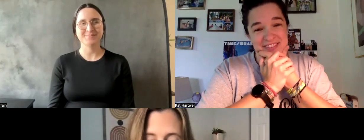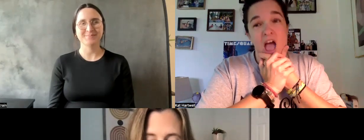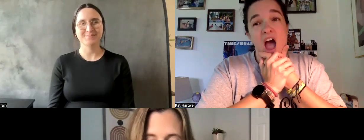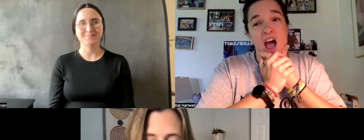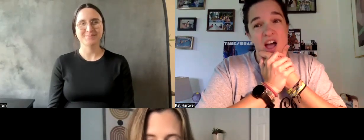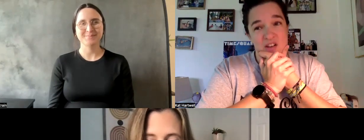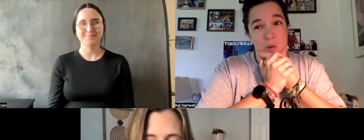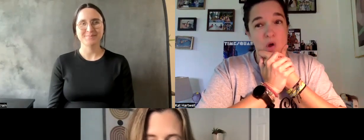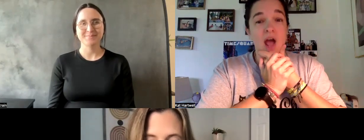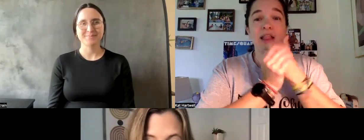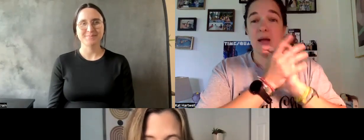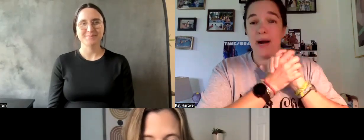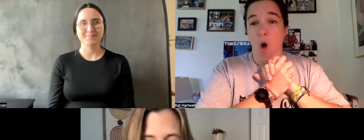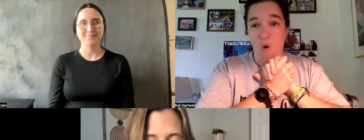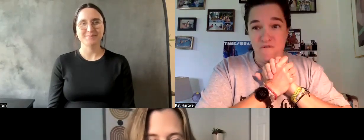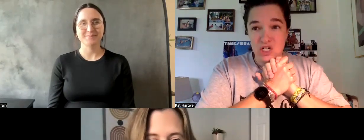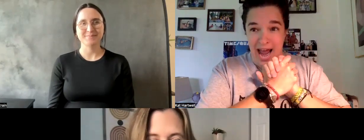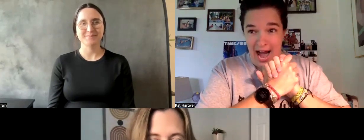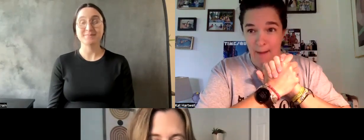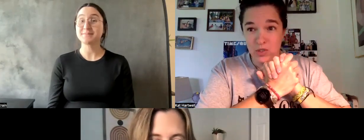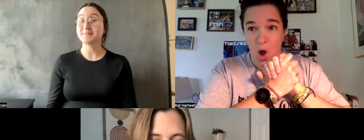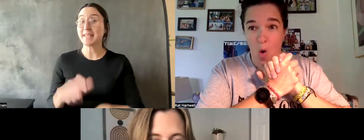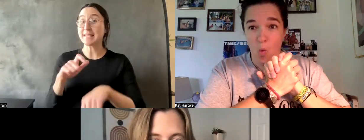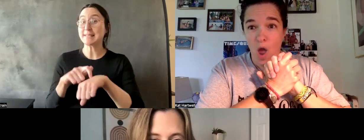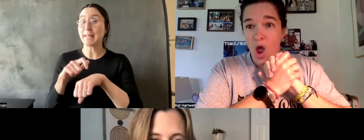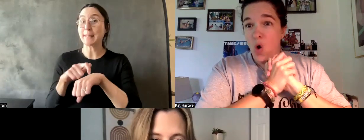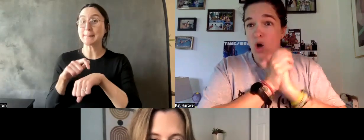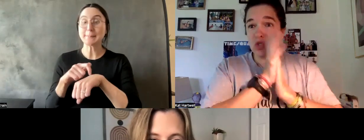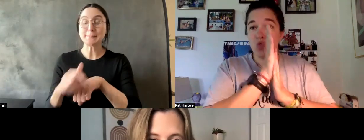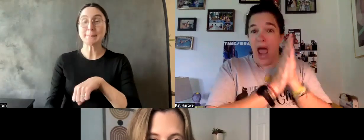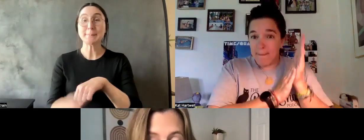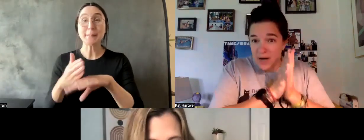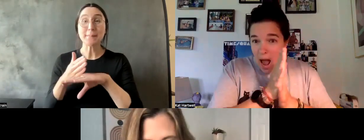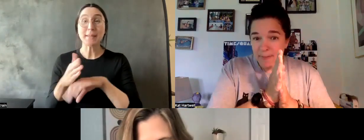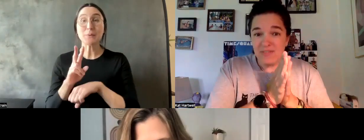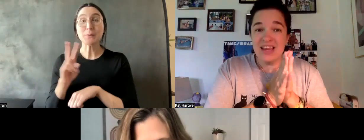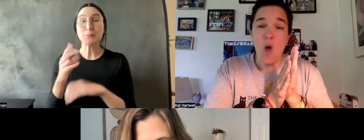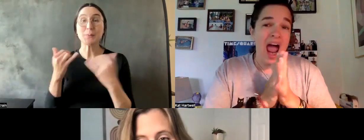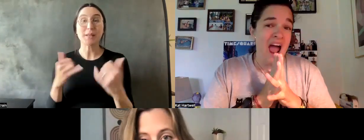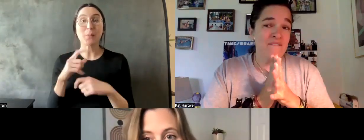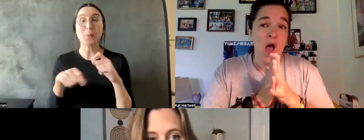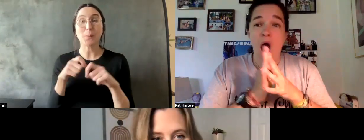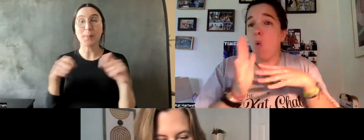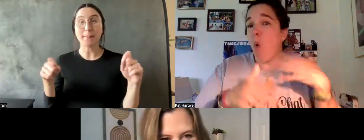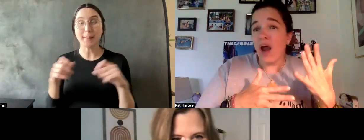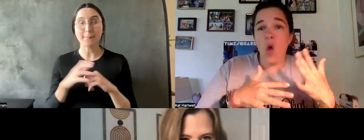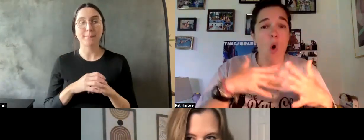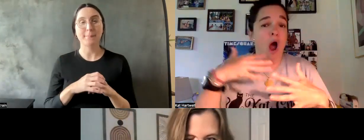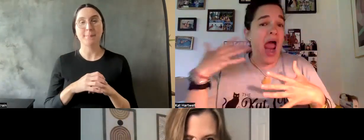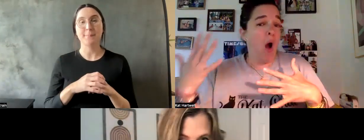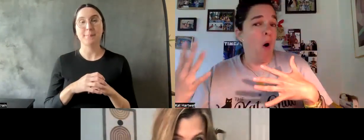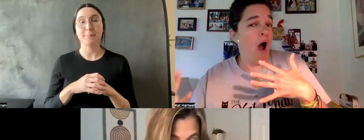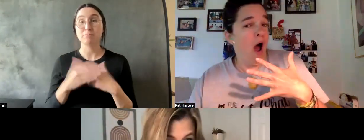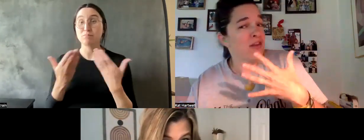sure. Yeah. We're a little bit over time, so going to wrap it up. If you have one